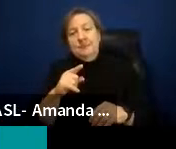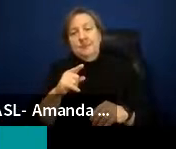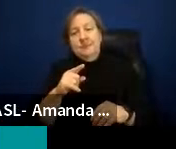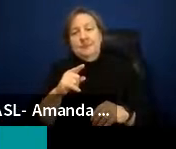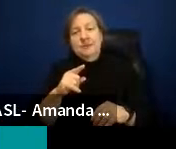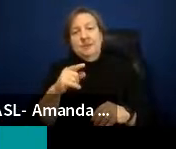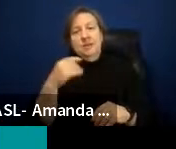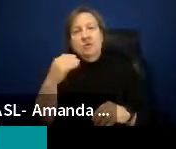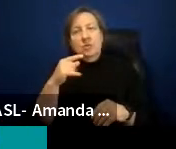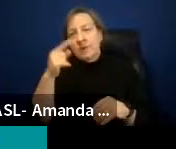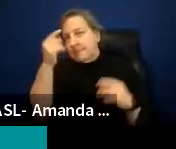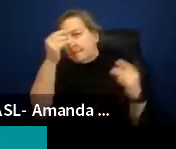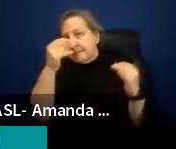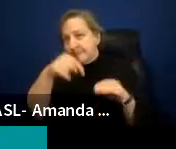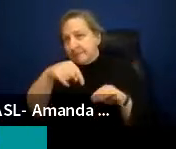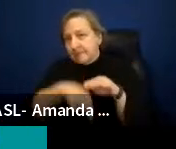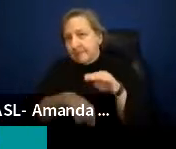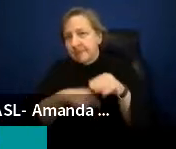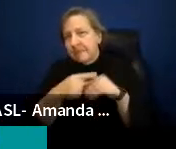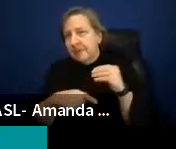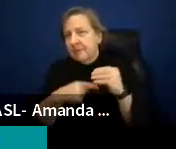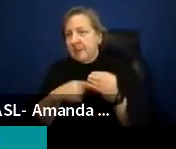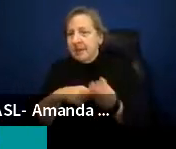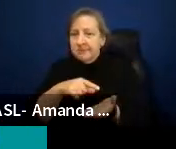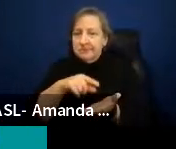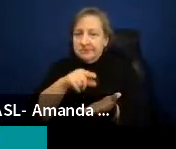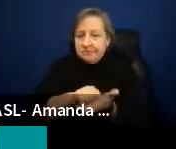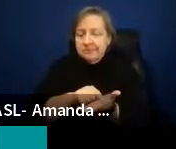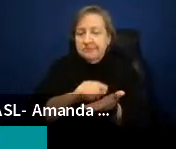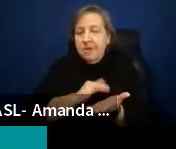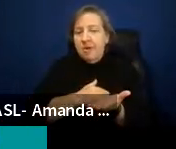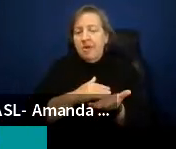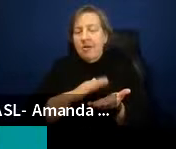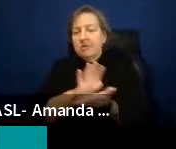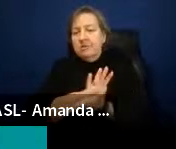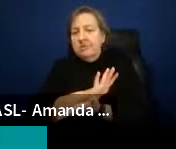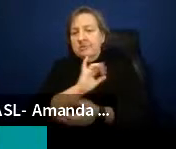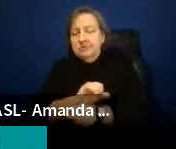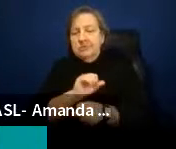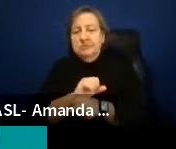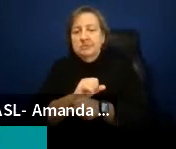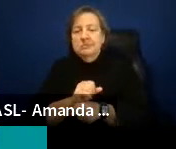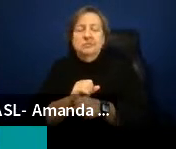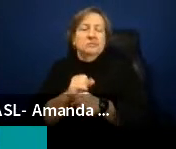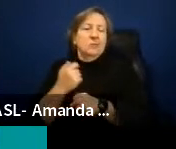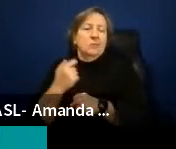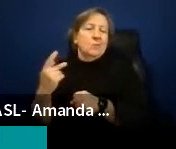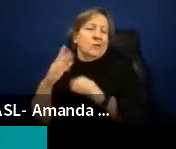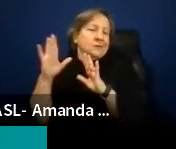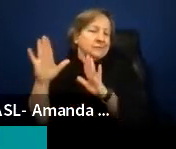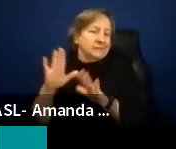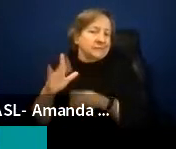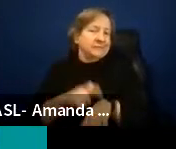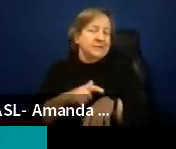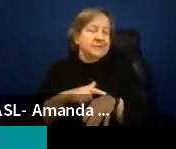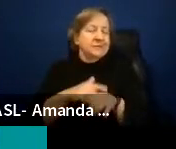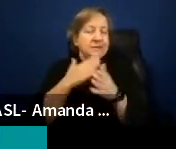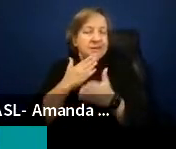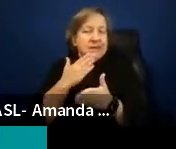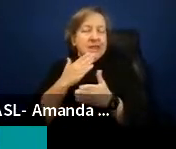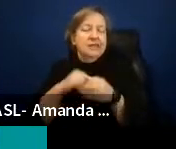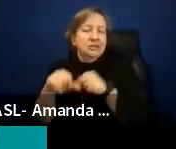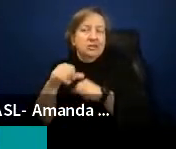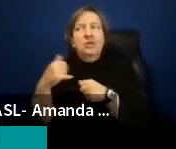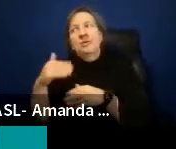critical in getting our document published. So we had an excellent time thanking each other for